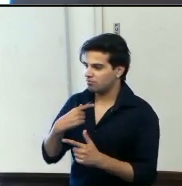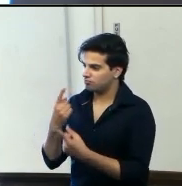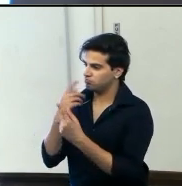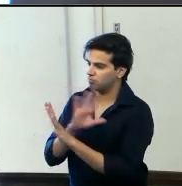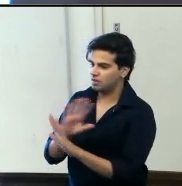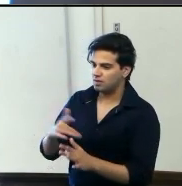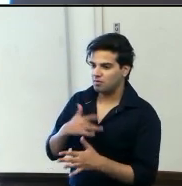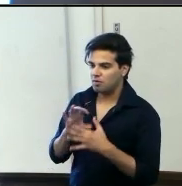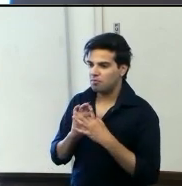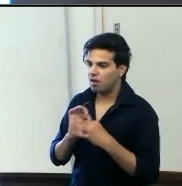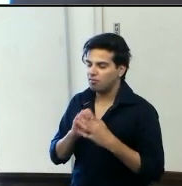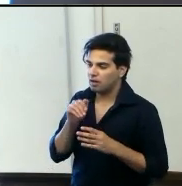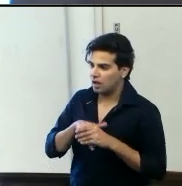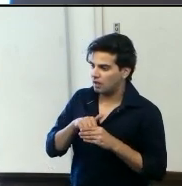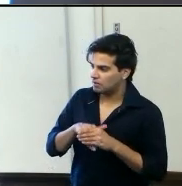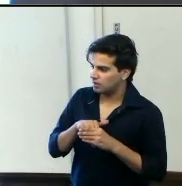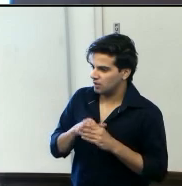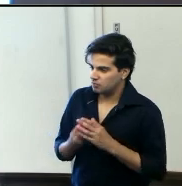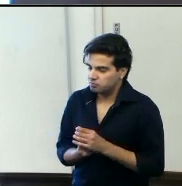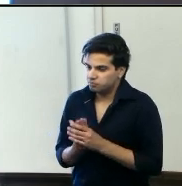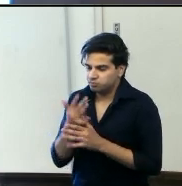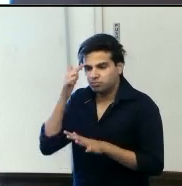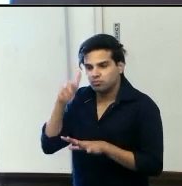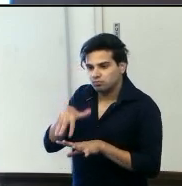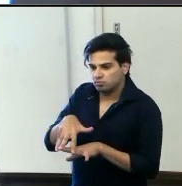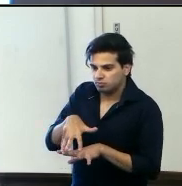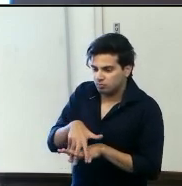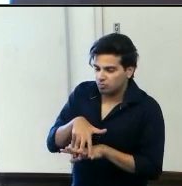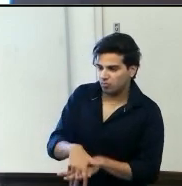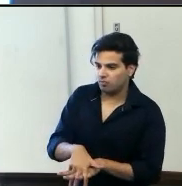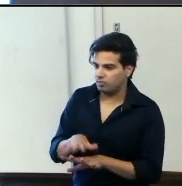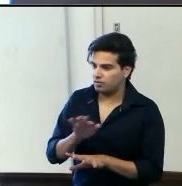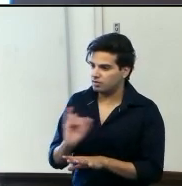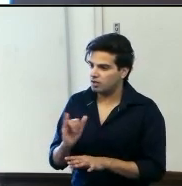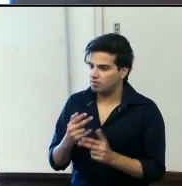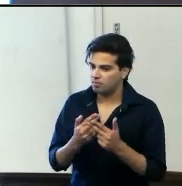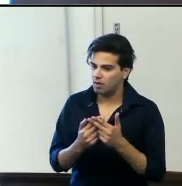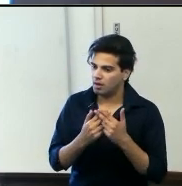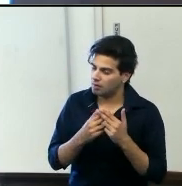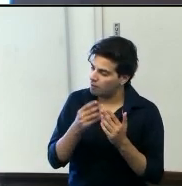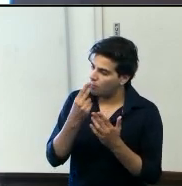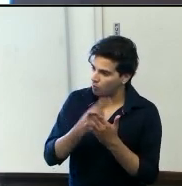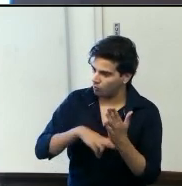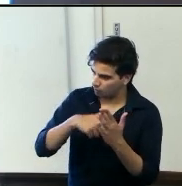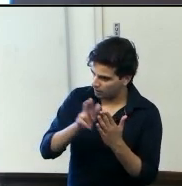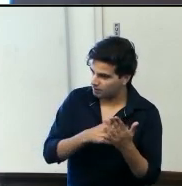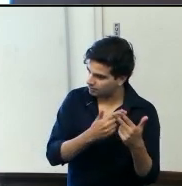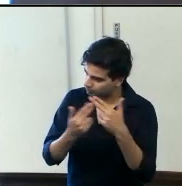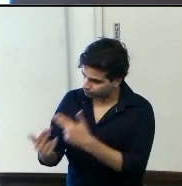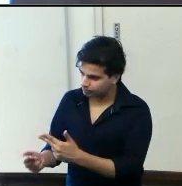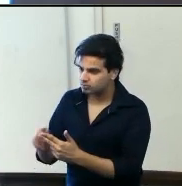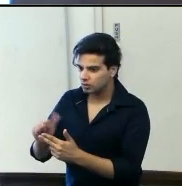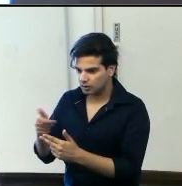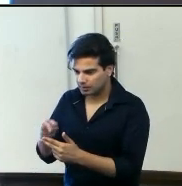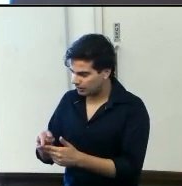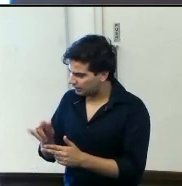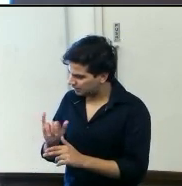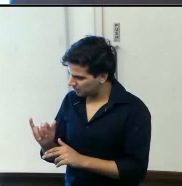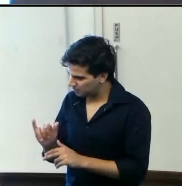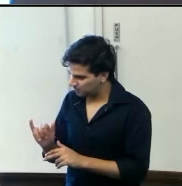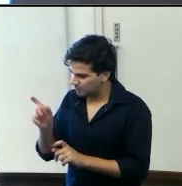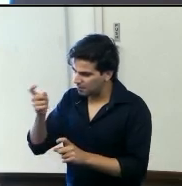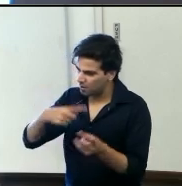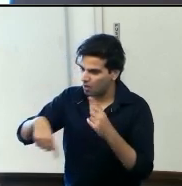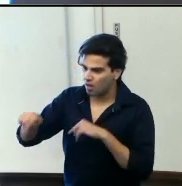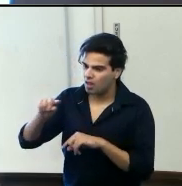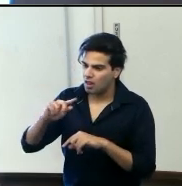part of you. Right? It's very easy to flow into the work. And in this particular work, I don't want in a way to people to